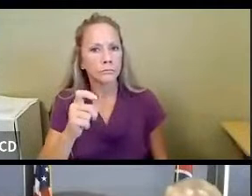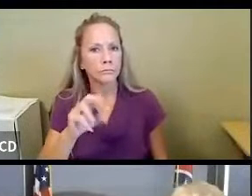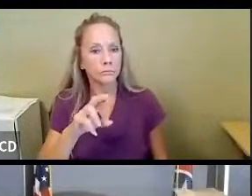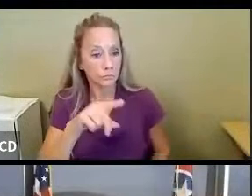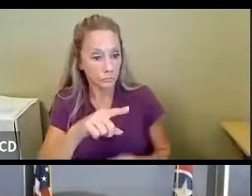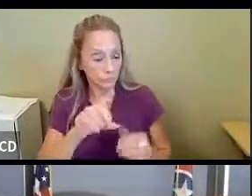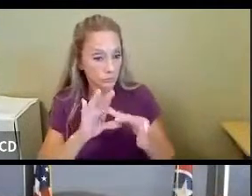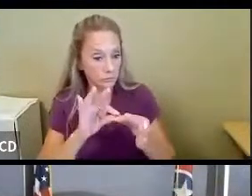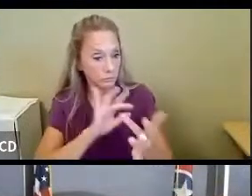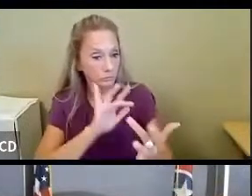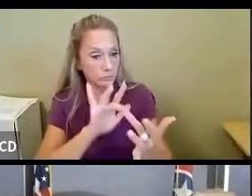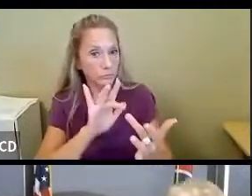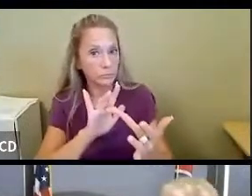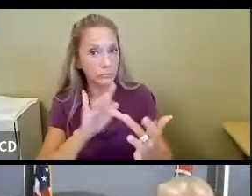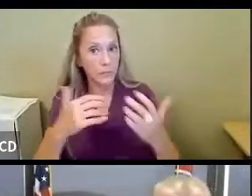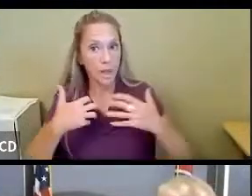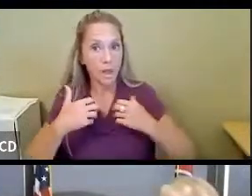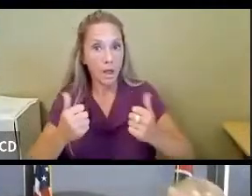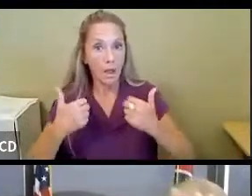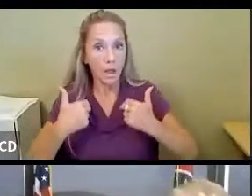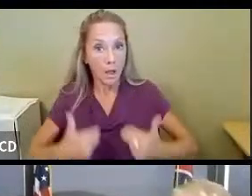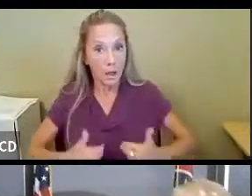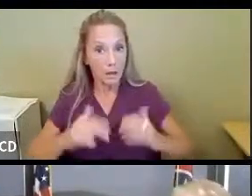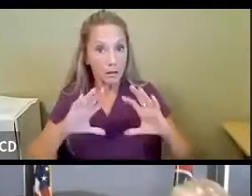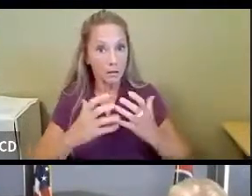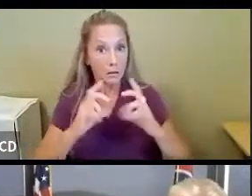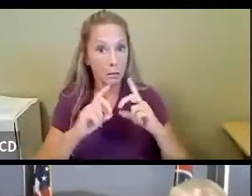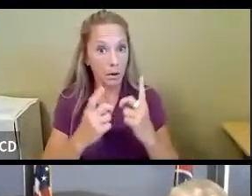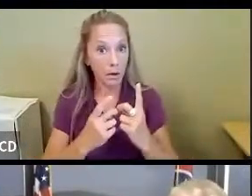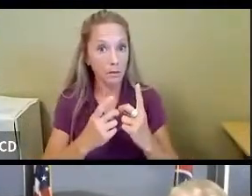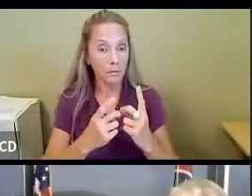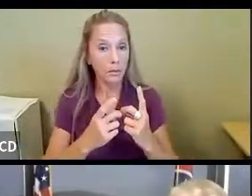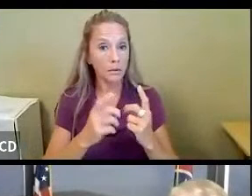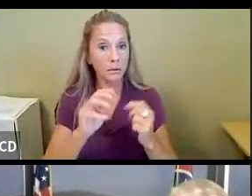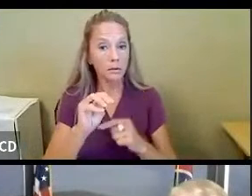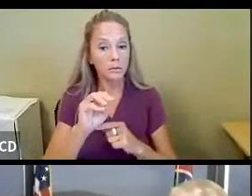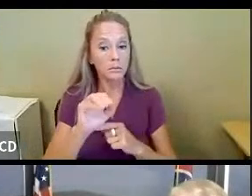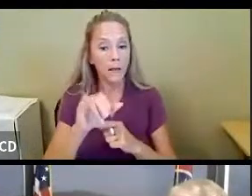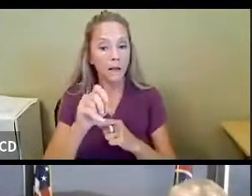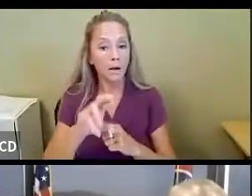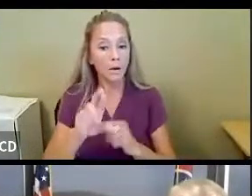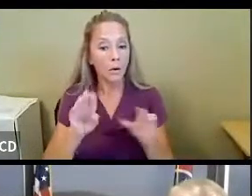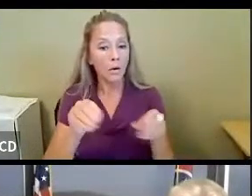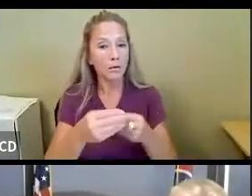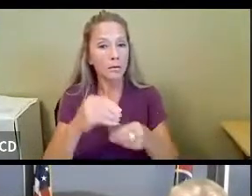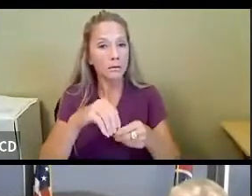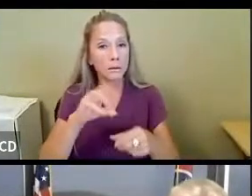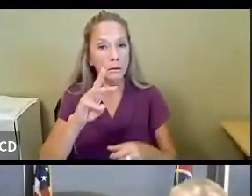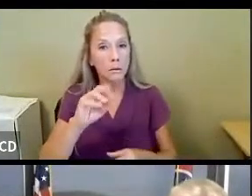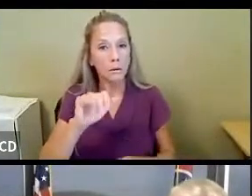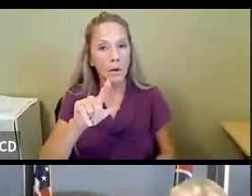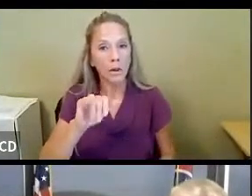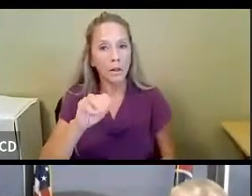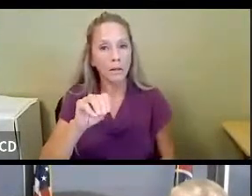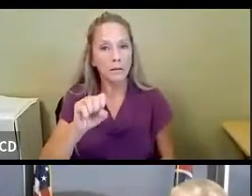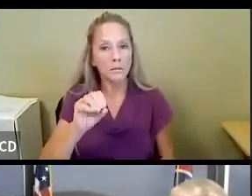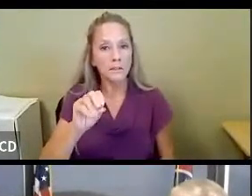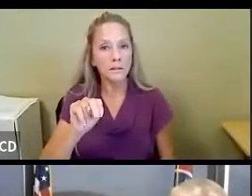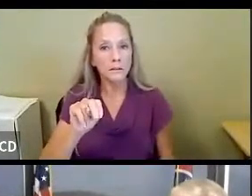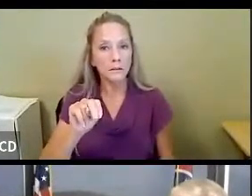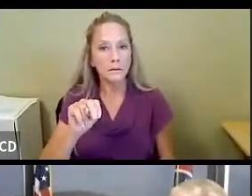either the health department or the mayor's office in Williamson County. I know they're not one of the big